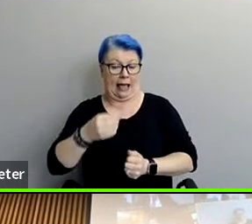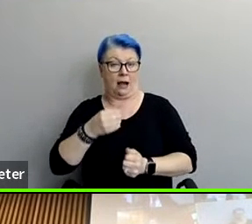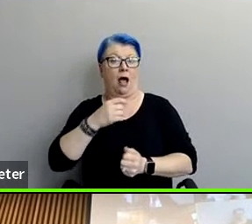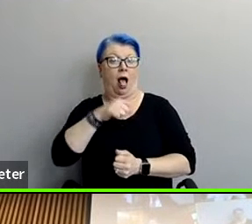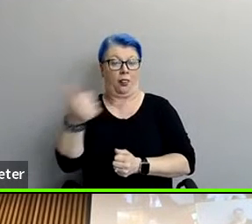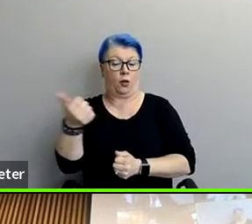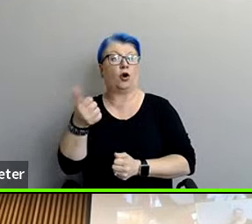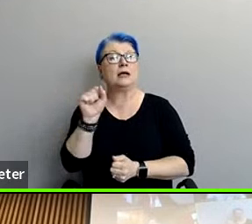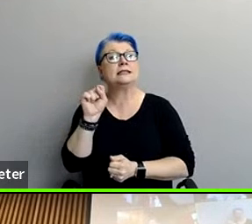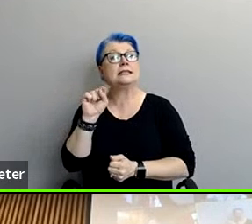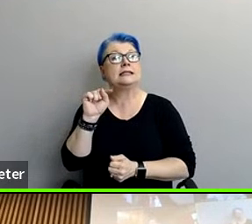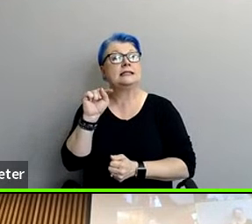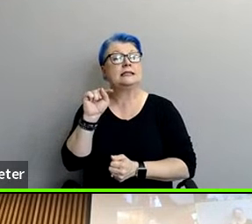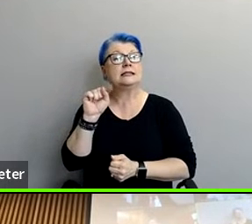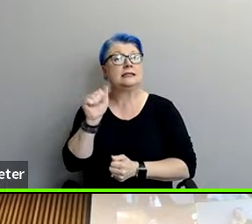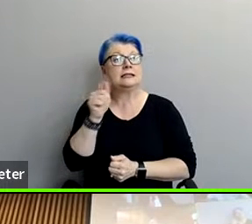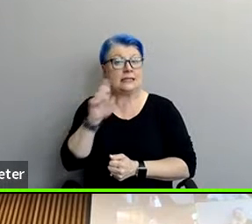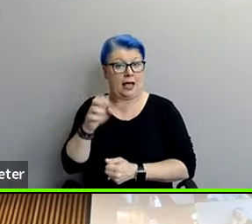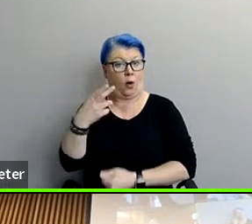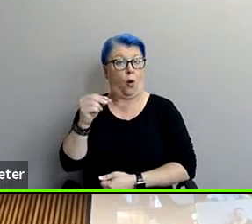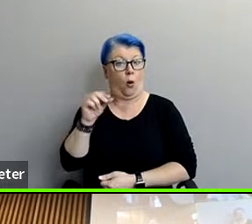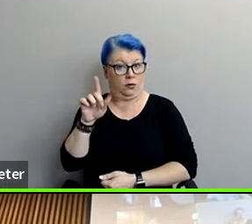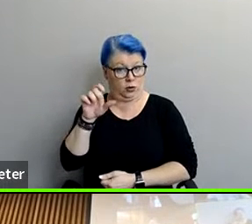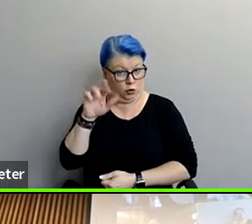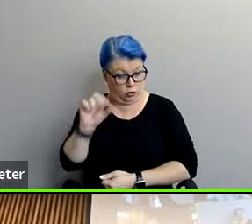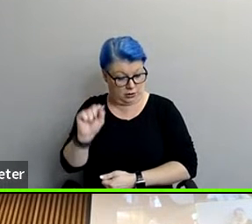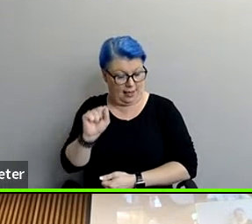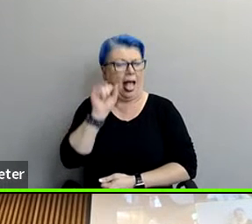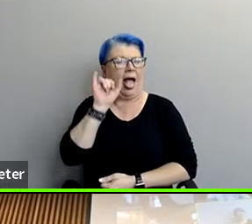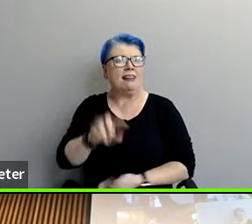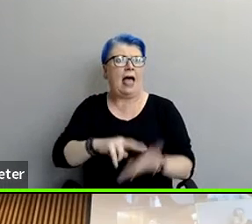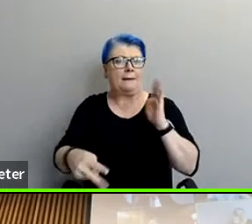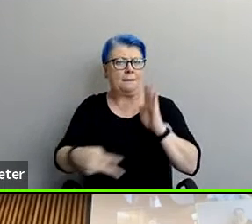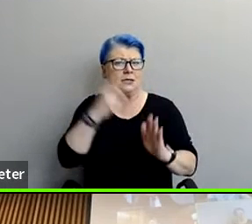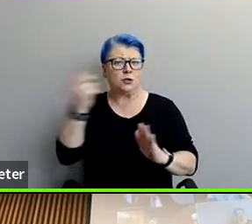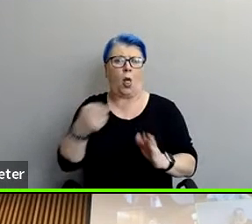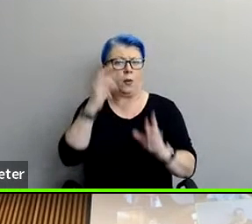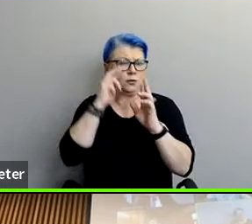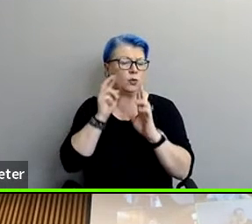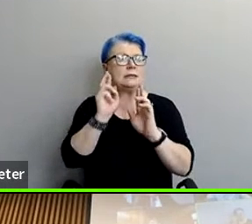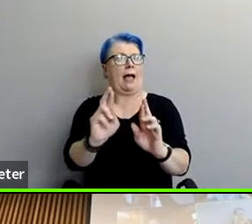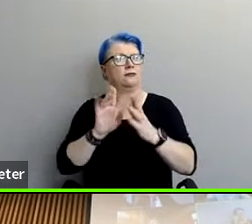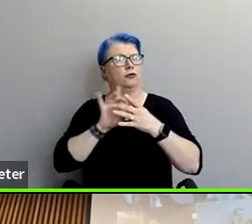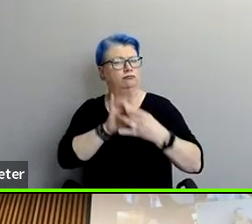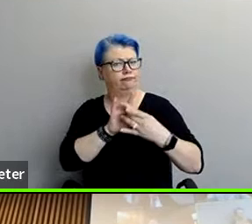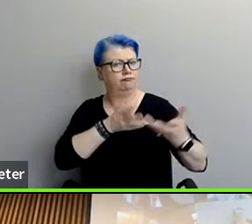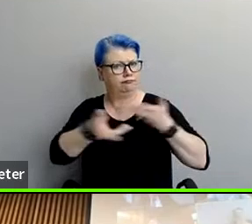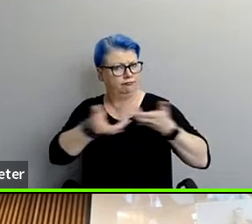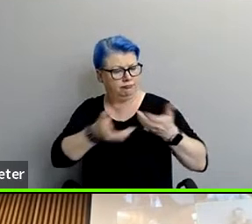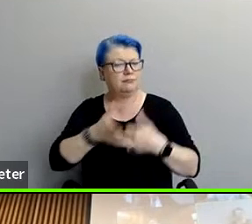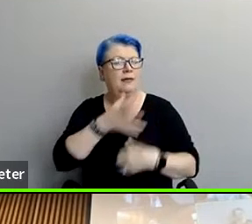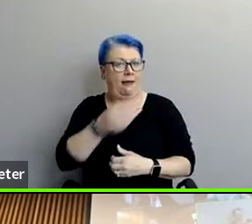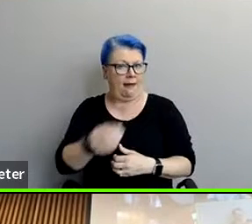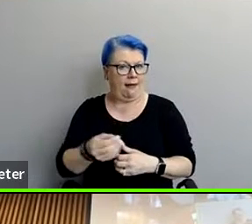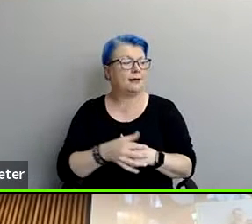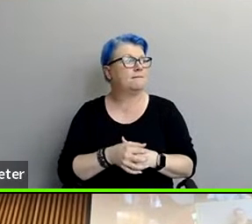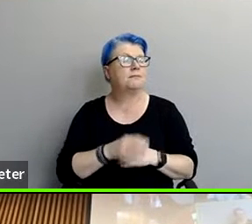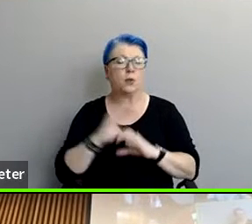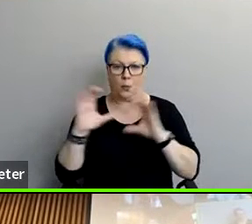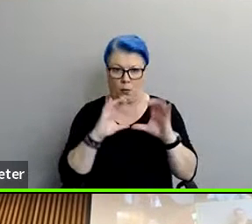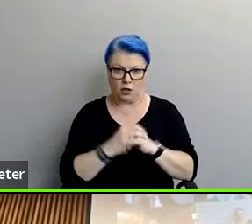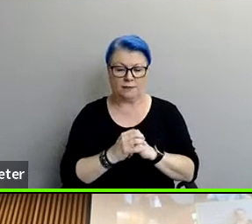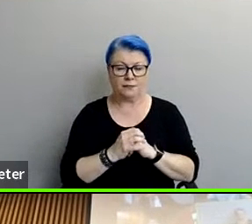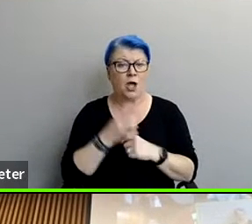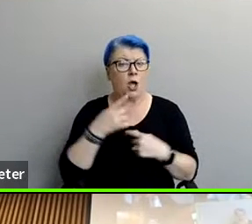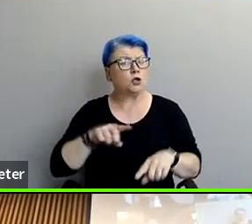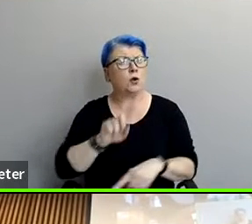This obligation includes, of course, respectful engagement and tone at all times. During board meetings, and really at all times, board